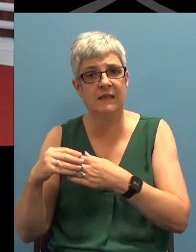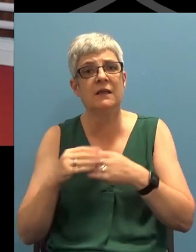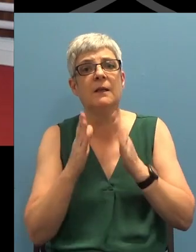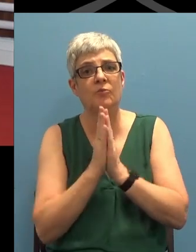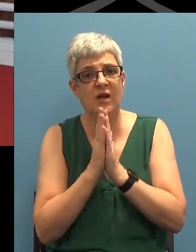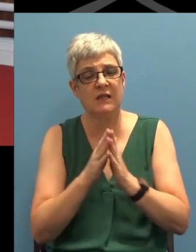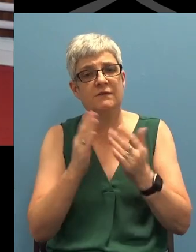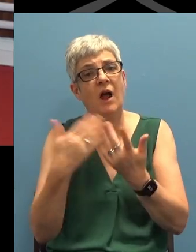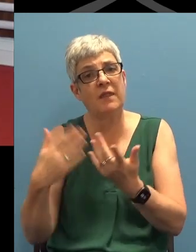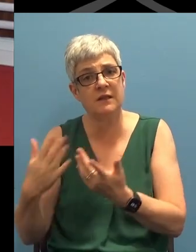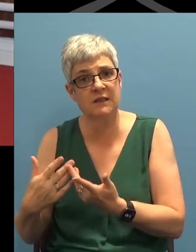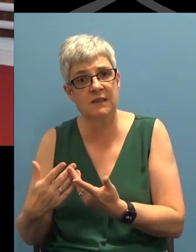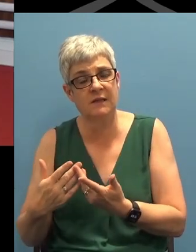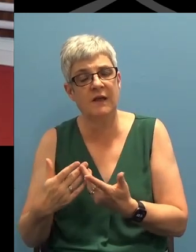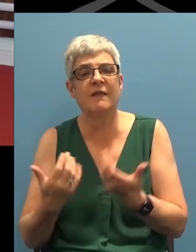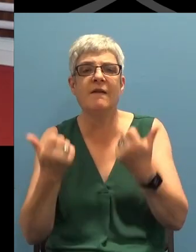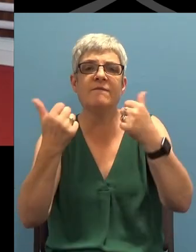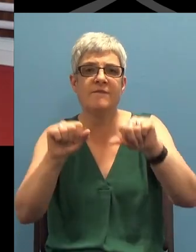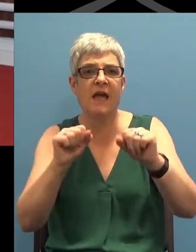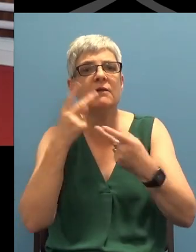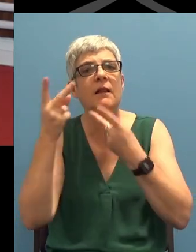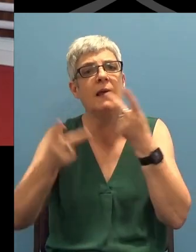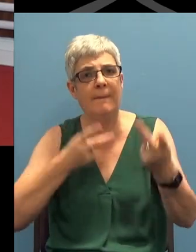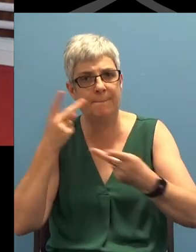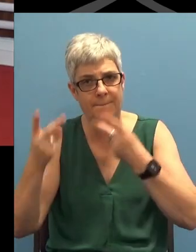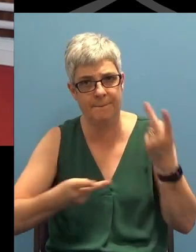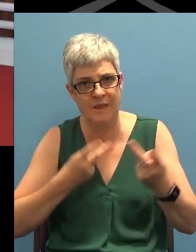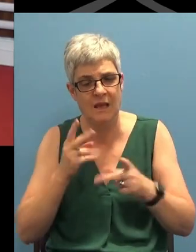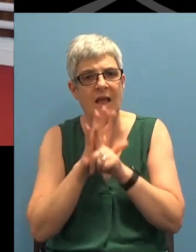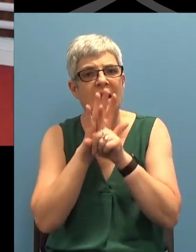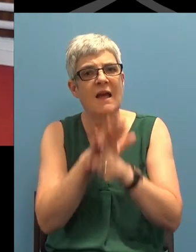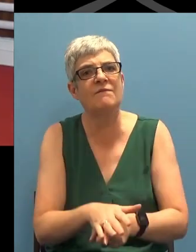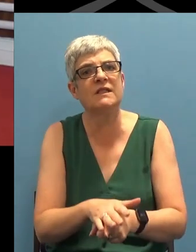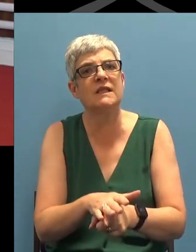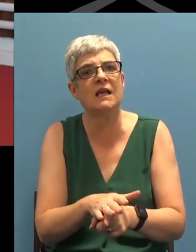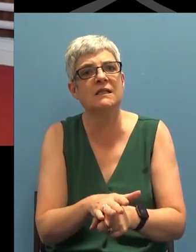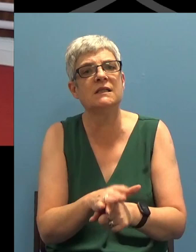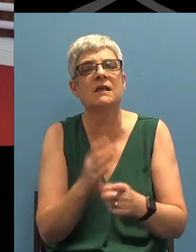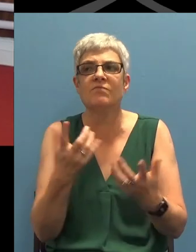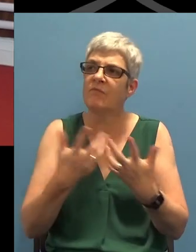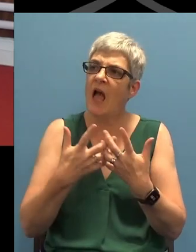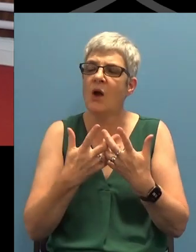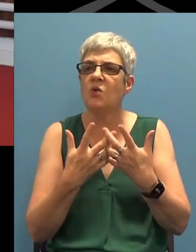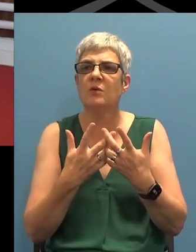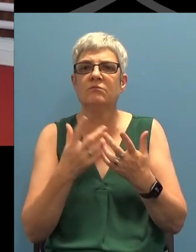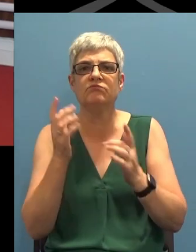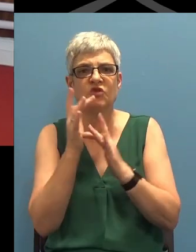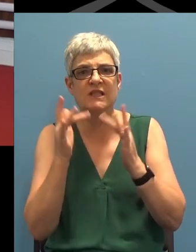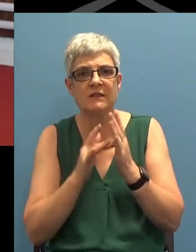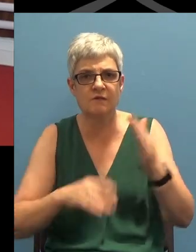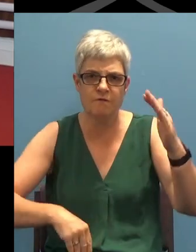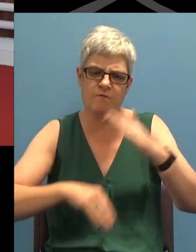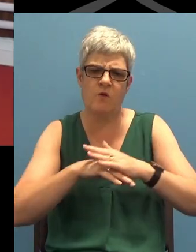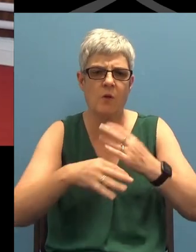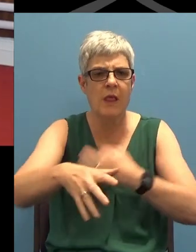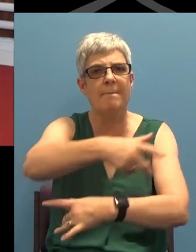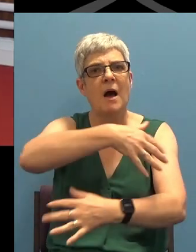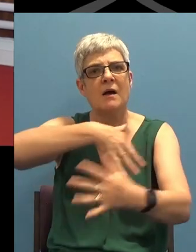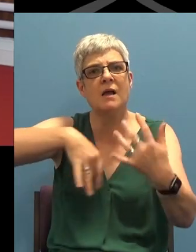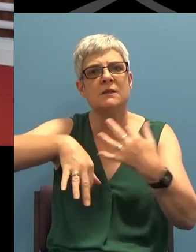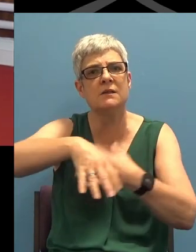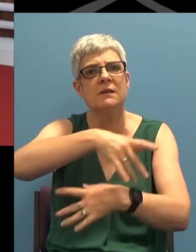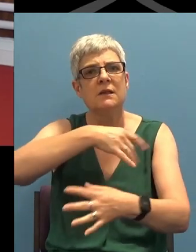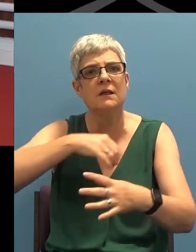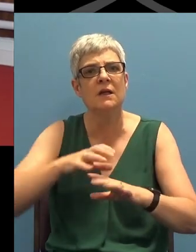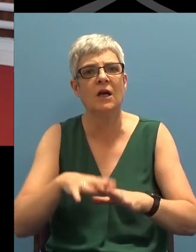our service by a hymn that emphasizes just how fully Jesus came among us and reached out to